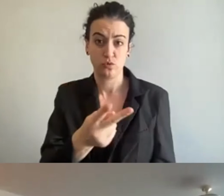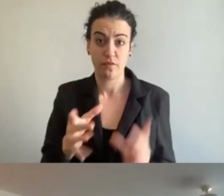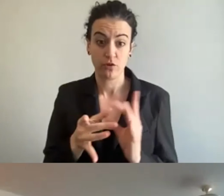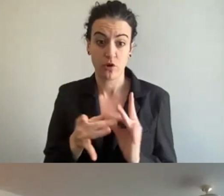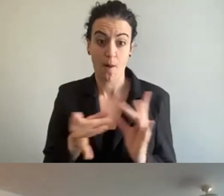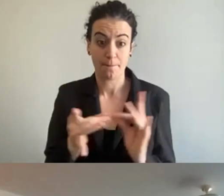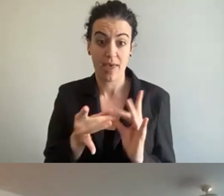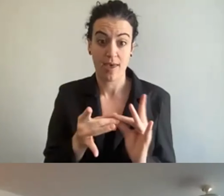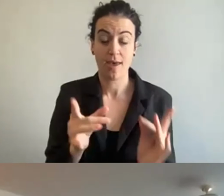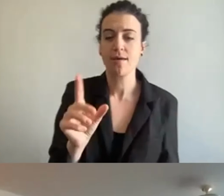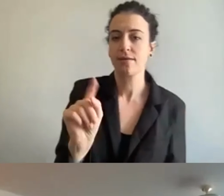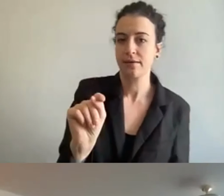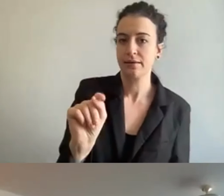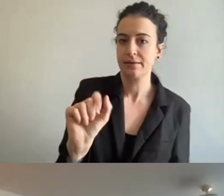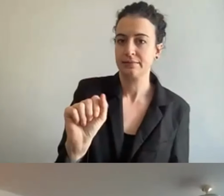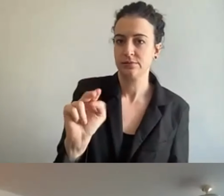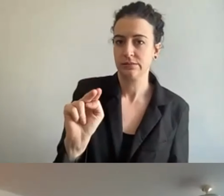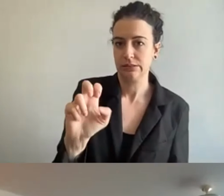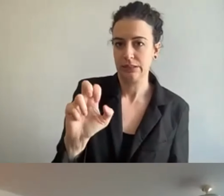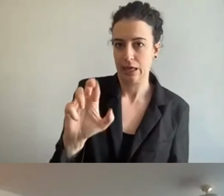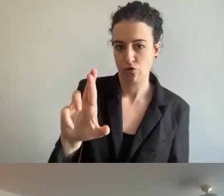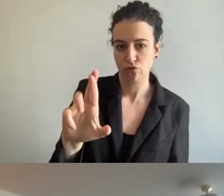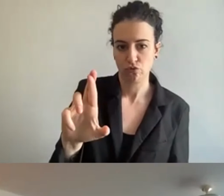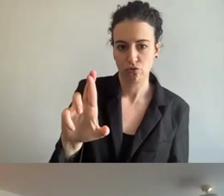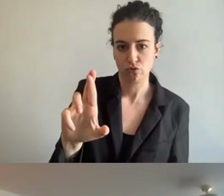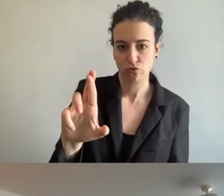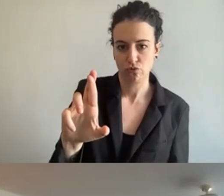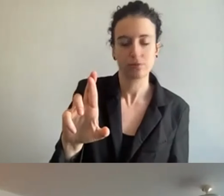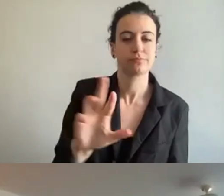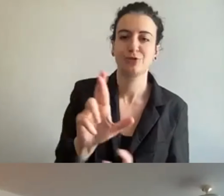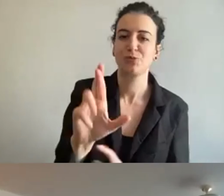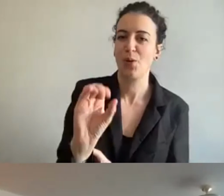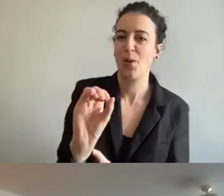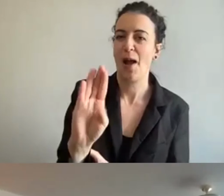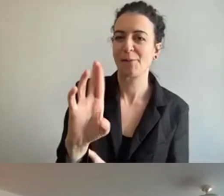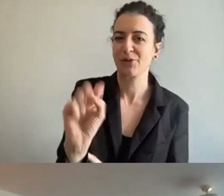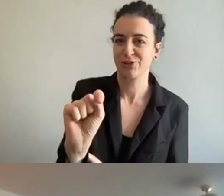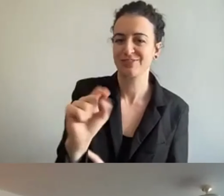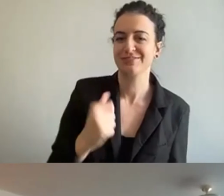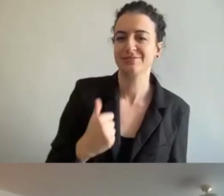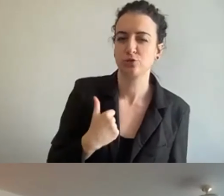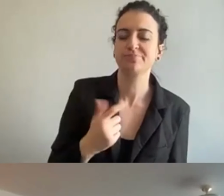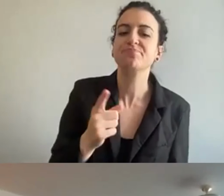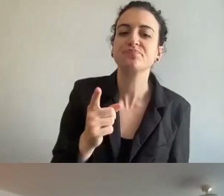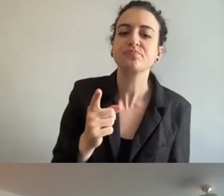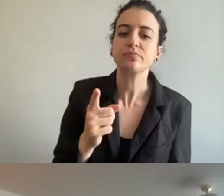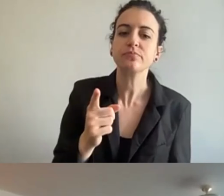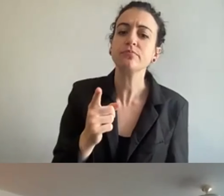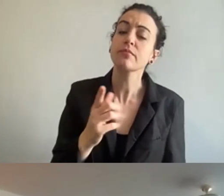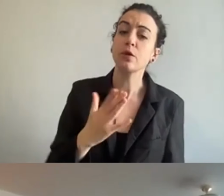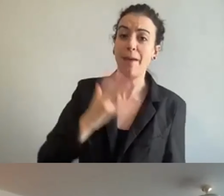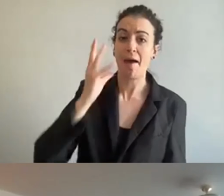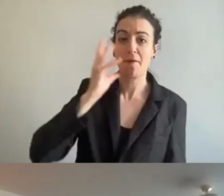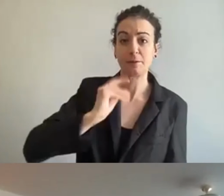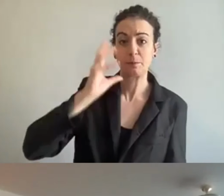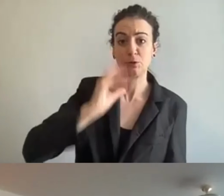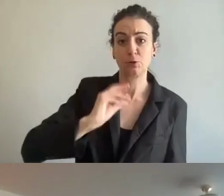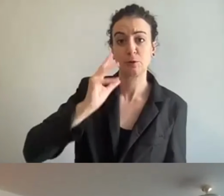my experience, if you can justify why you need